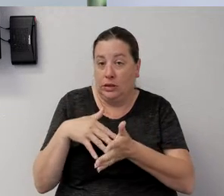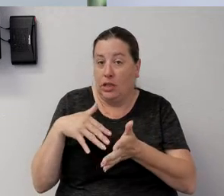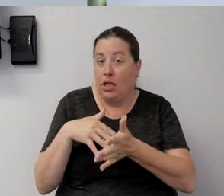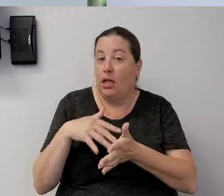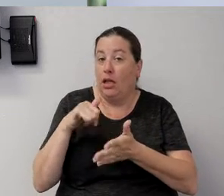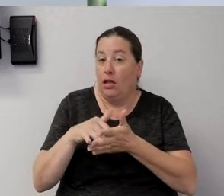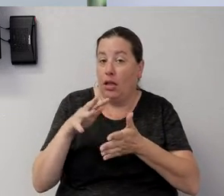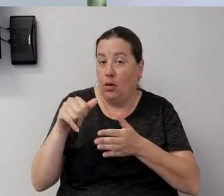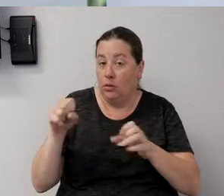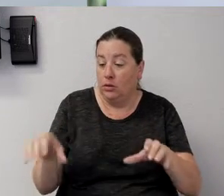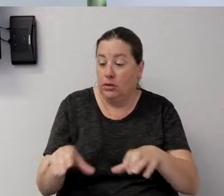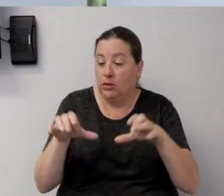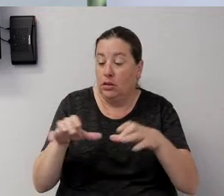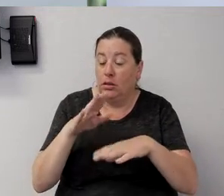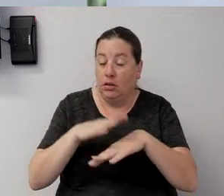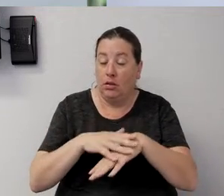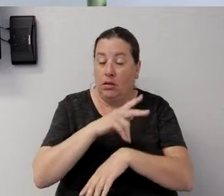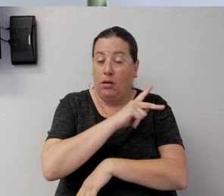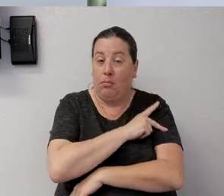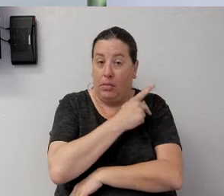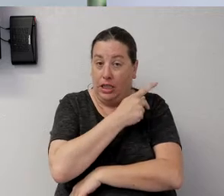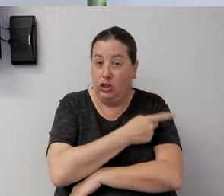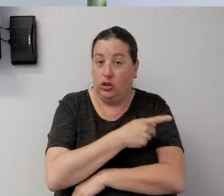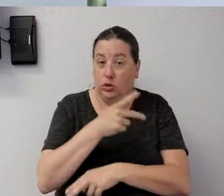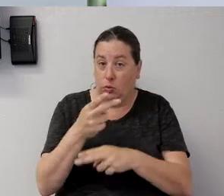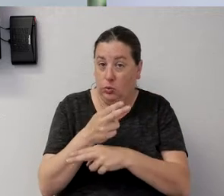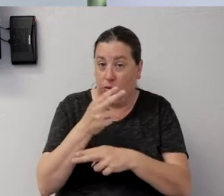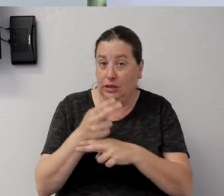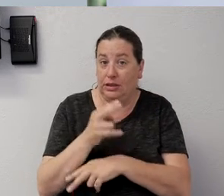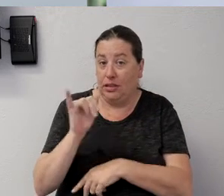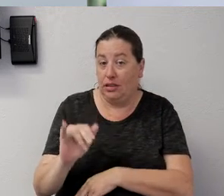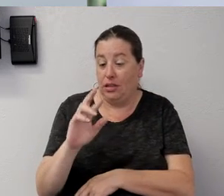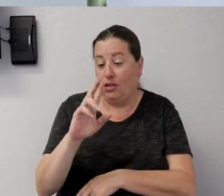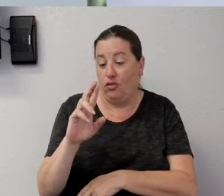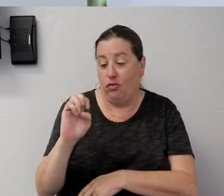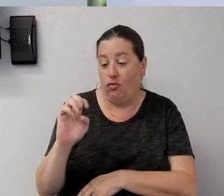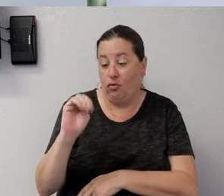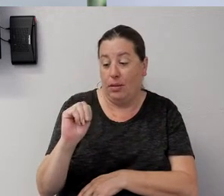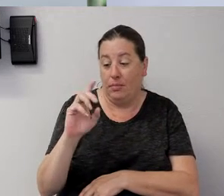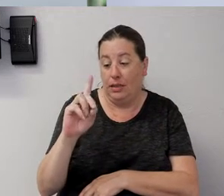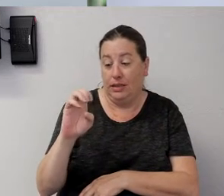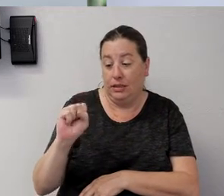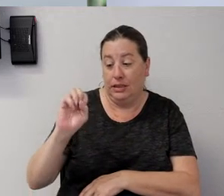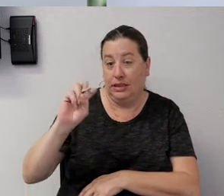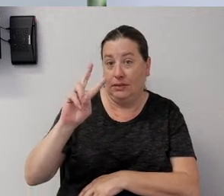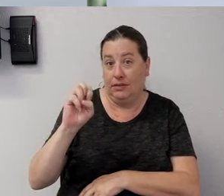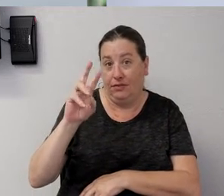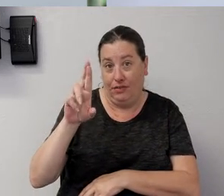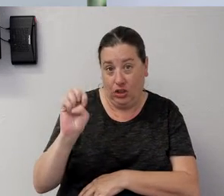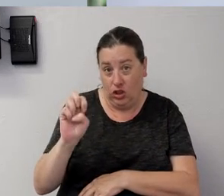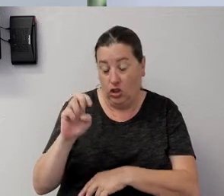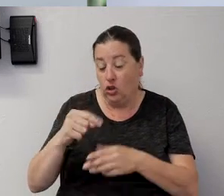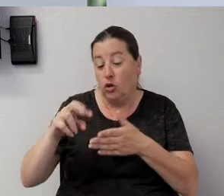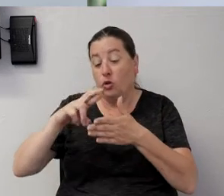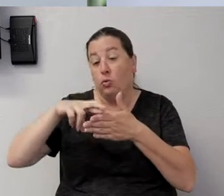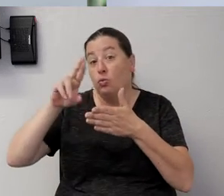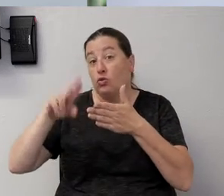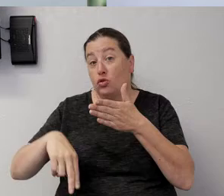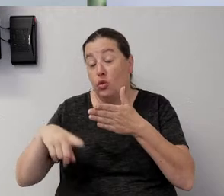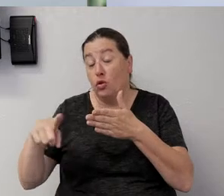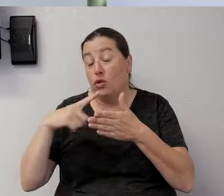patients using Remdesivir. And the results were very, very